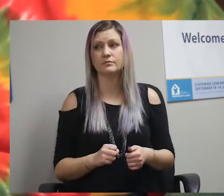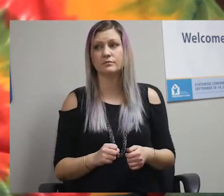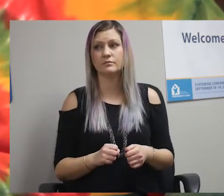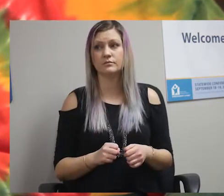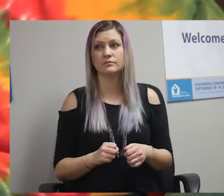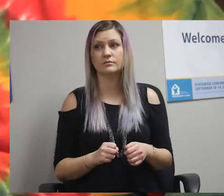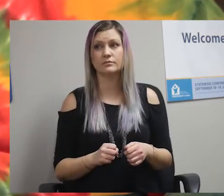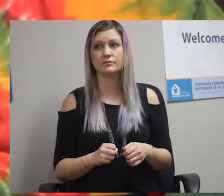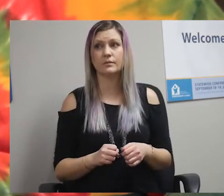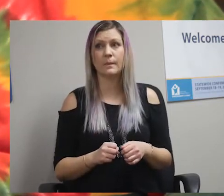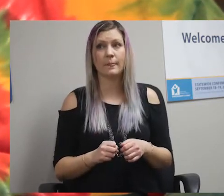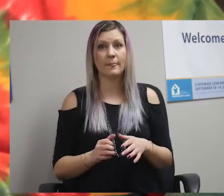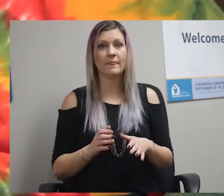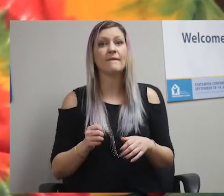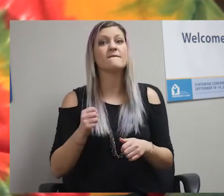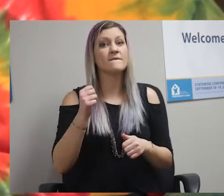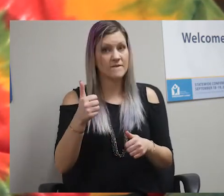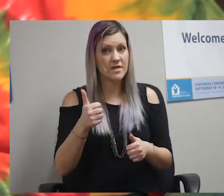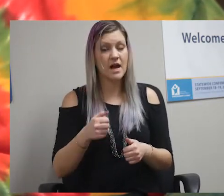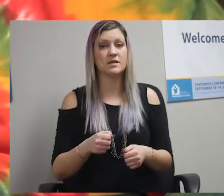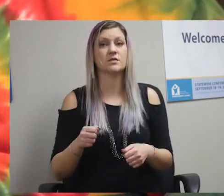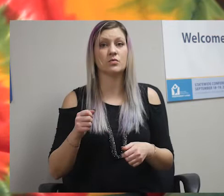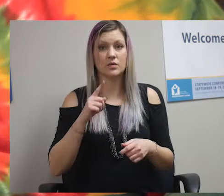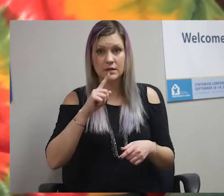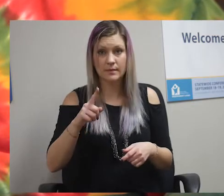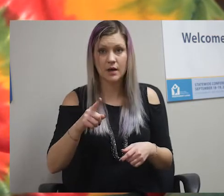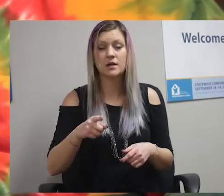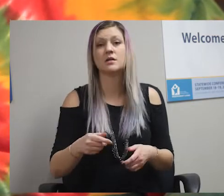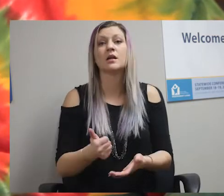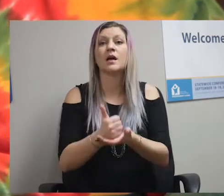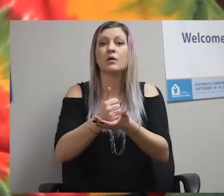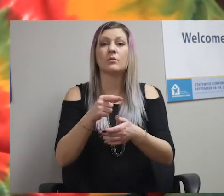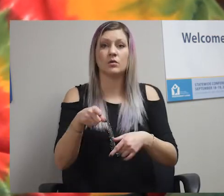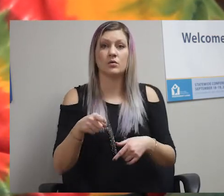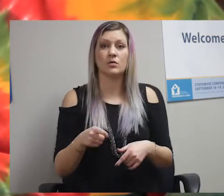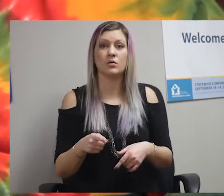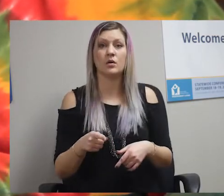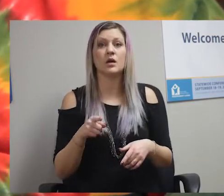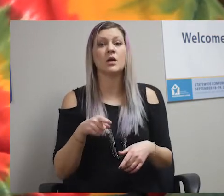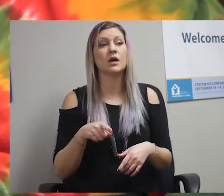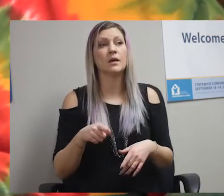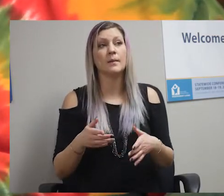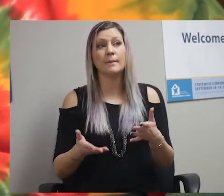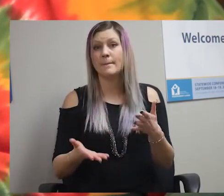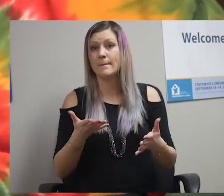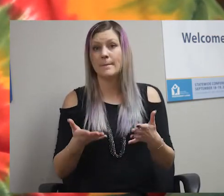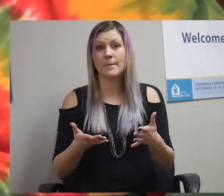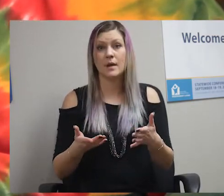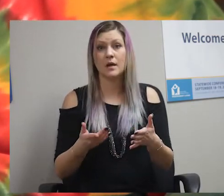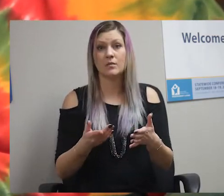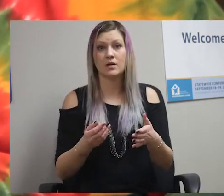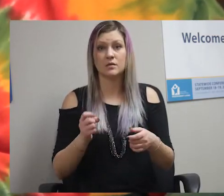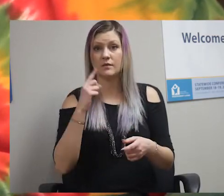almost immediate response if you have an emergency. Like you need to go to the hospital,